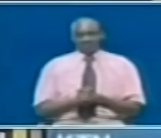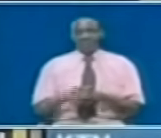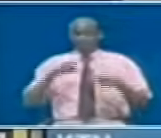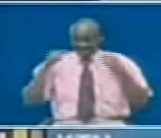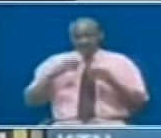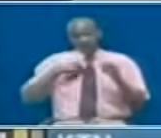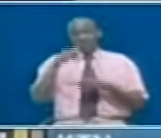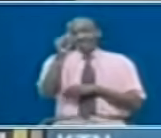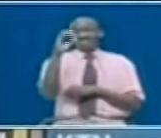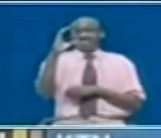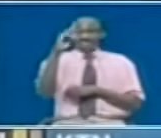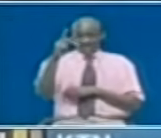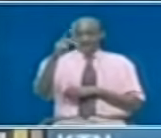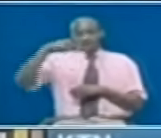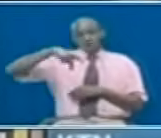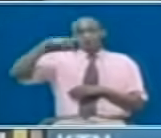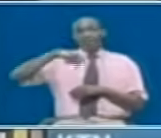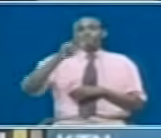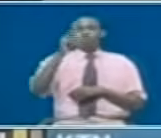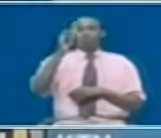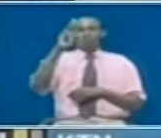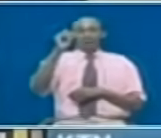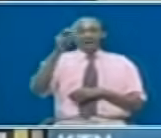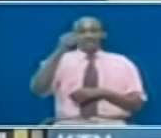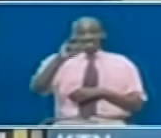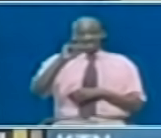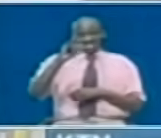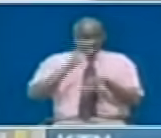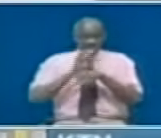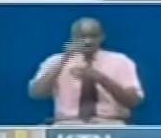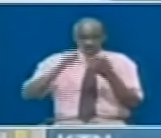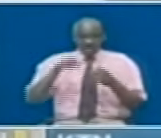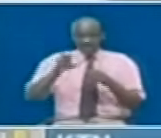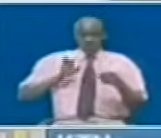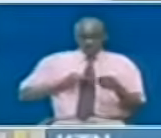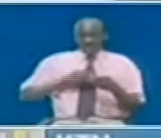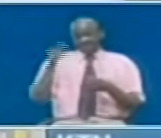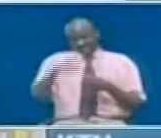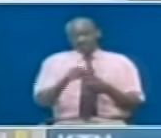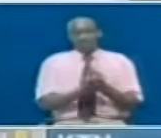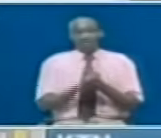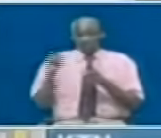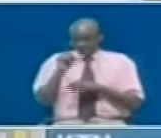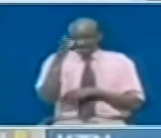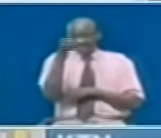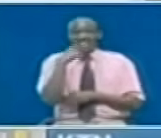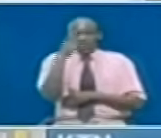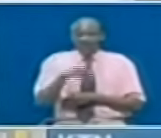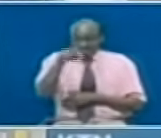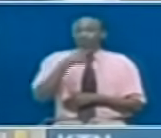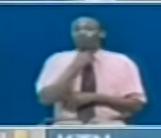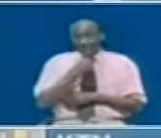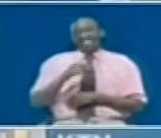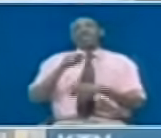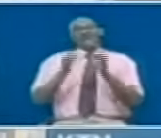Pastor from ACK Pumwani, however, kept his protests, claiming the woman lured him to this lodging under the pretext that she needed